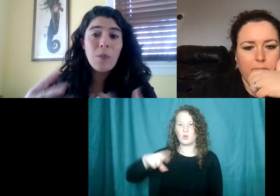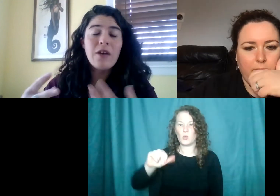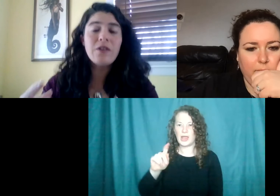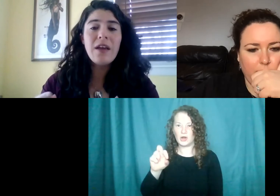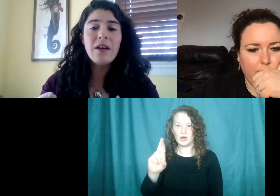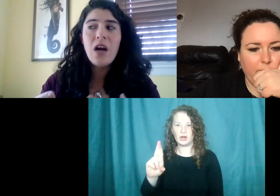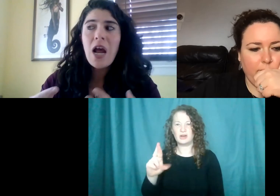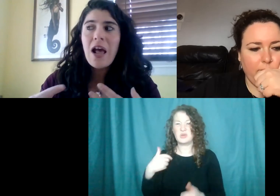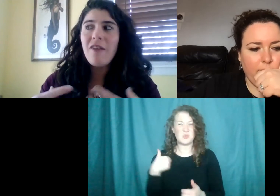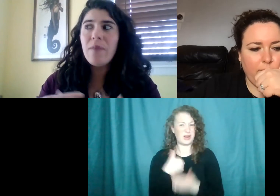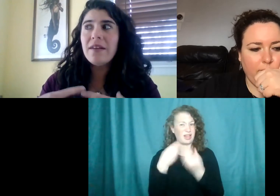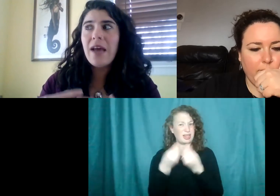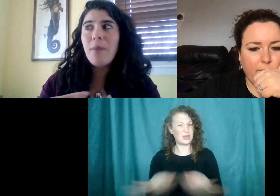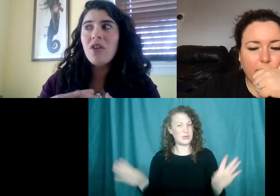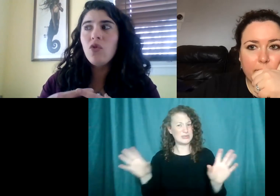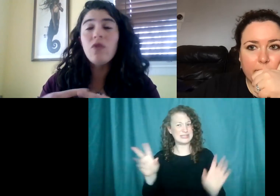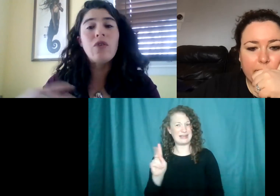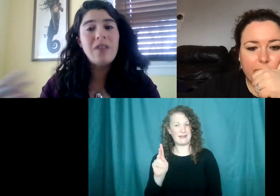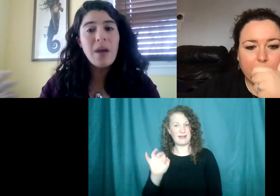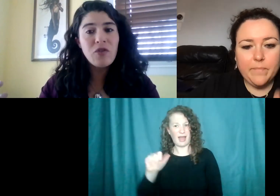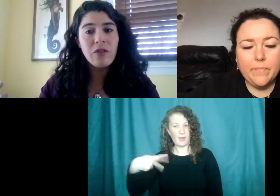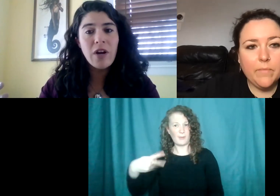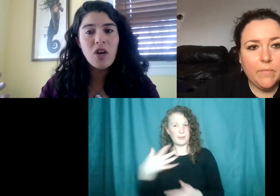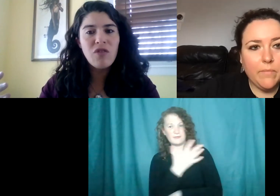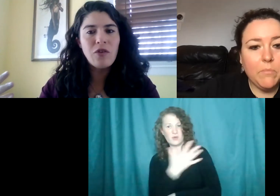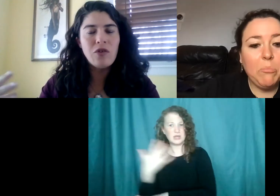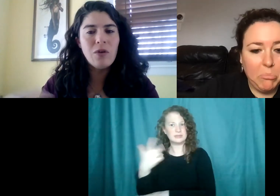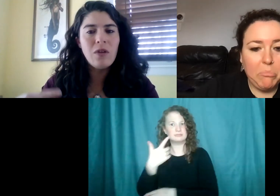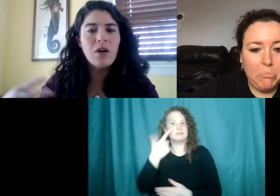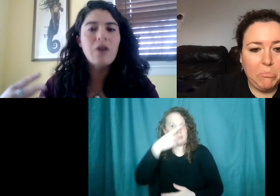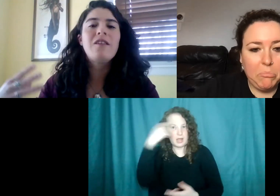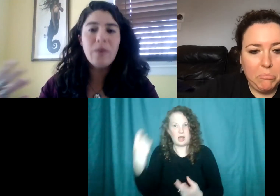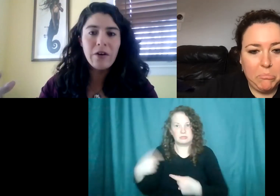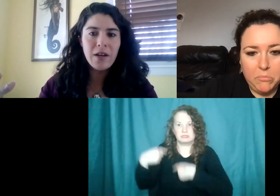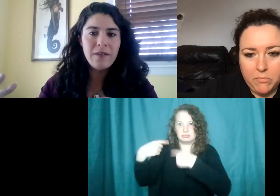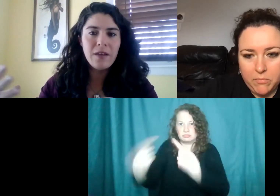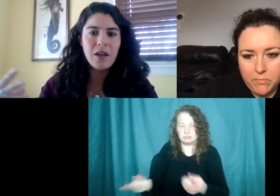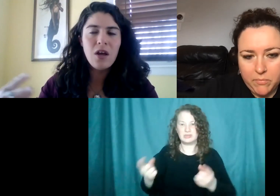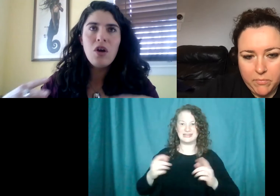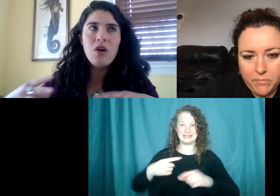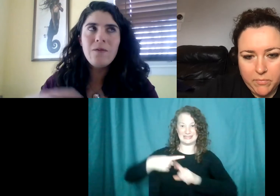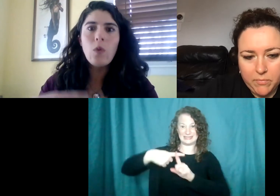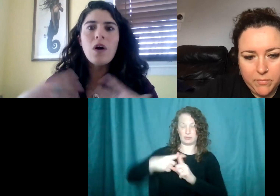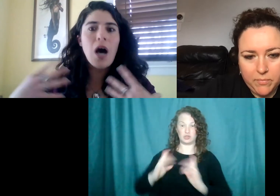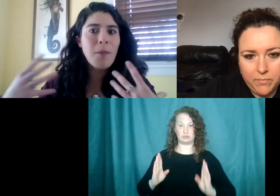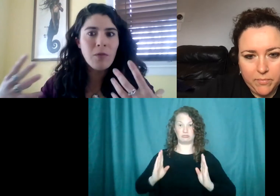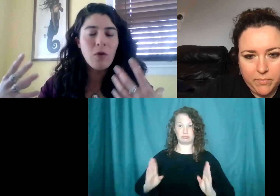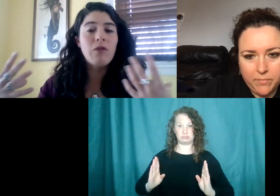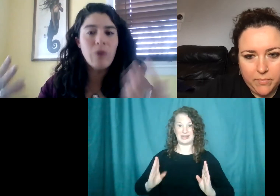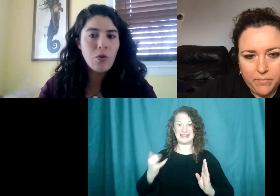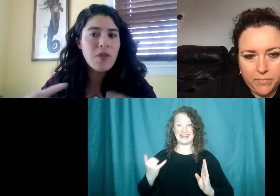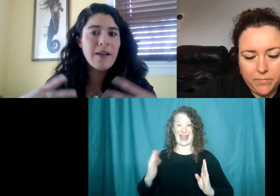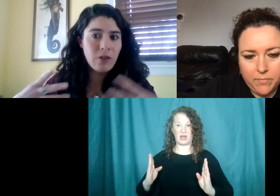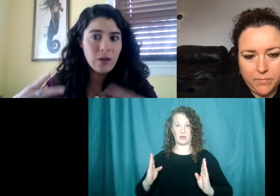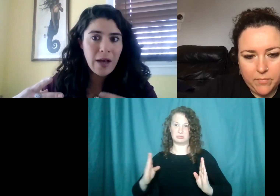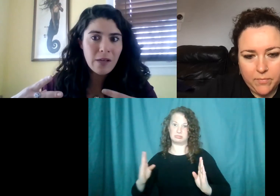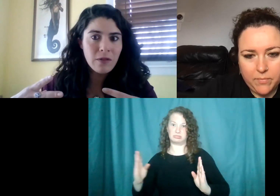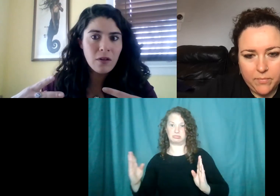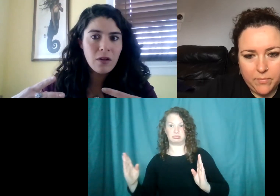kelps that are there have been adapted to a certain temperature range that they're no longer experiencing for optimal growth